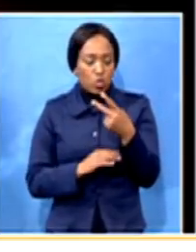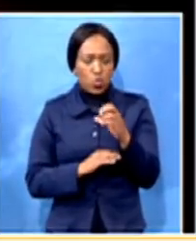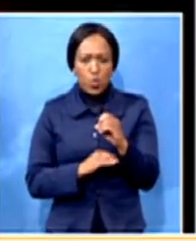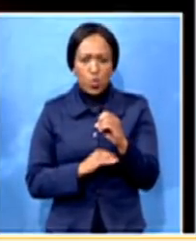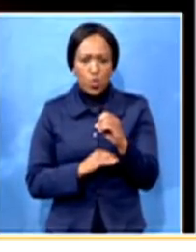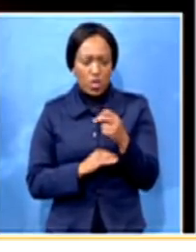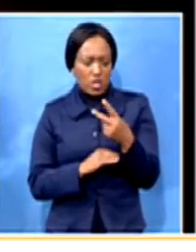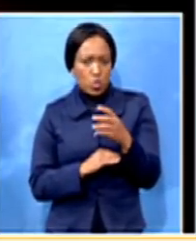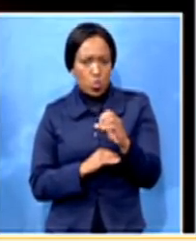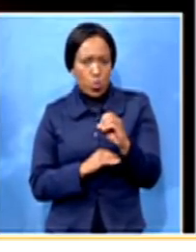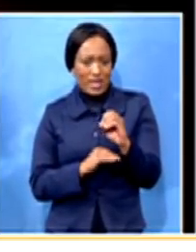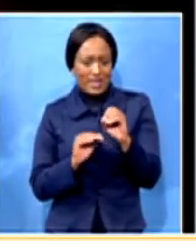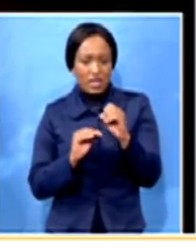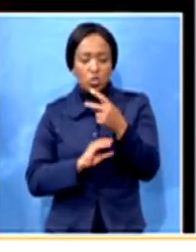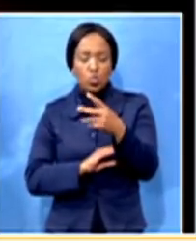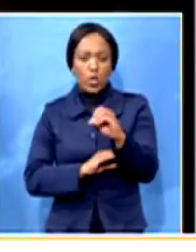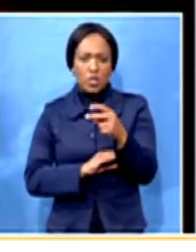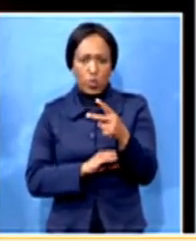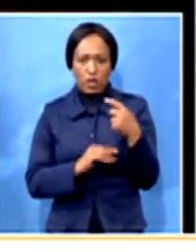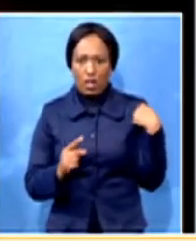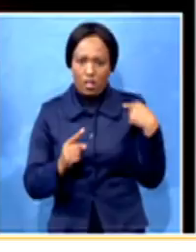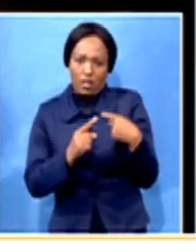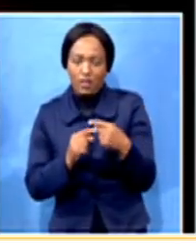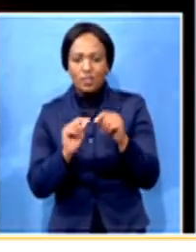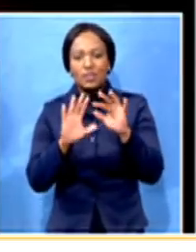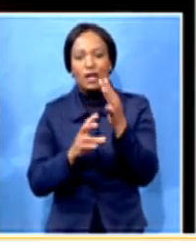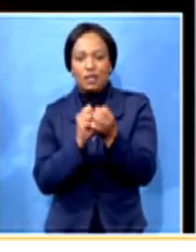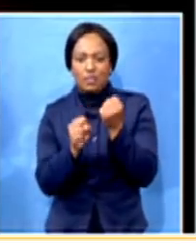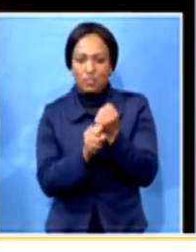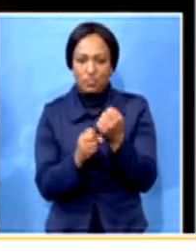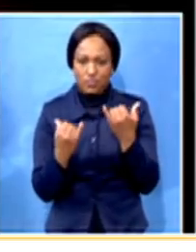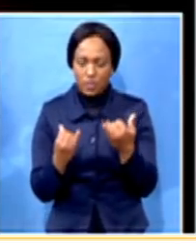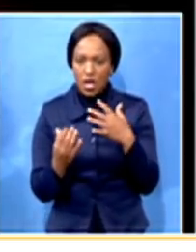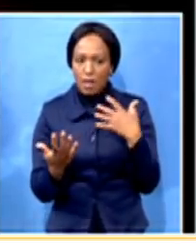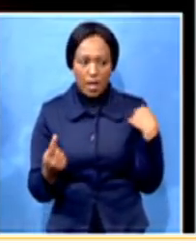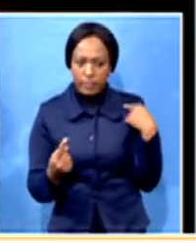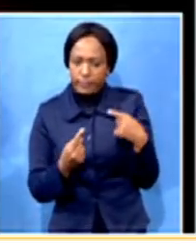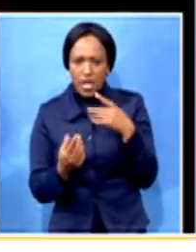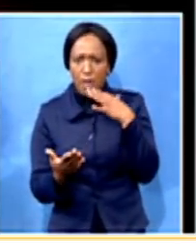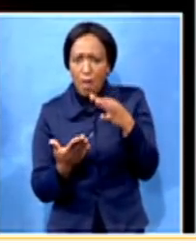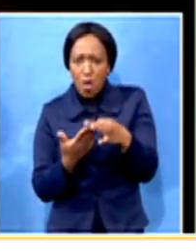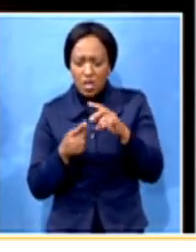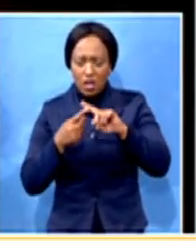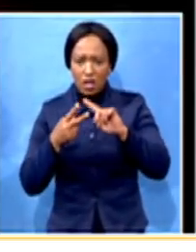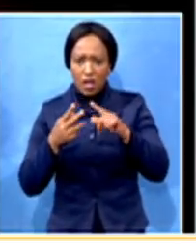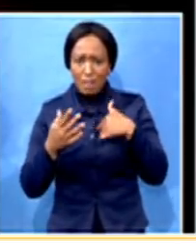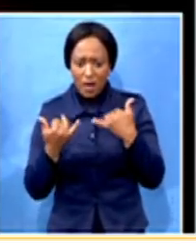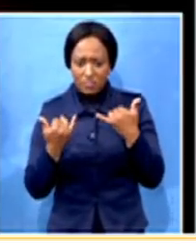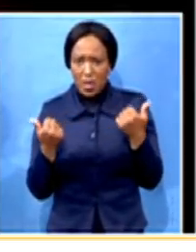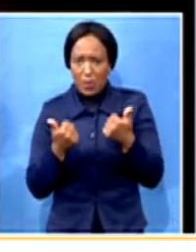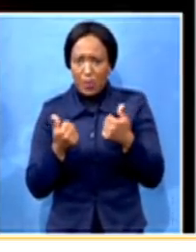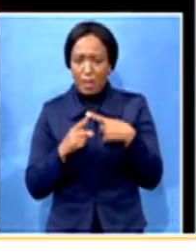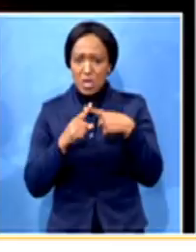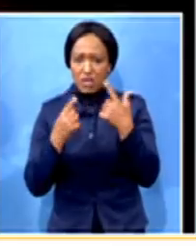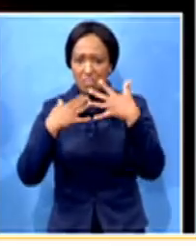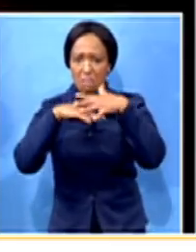It is 10 years later, and we haven't seen any of those proposals making any great strides. We haven't made a